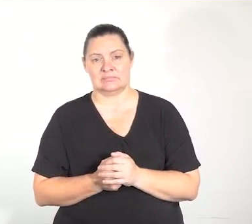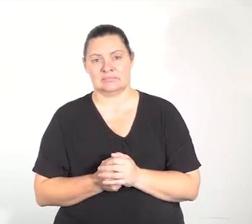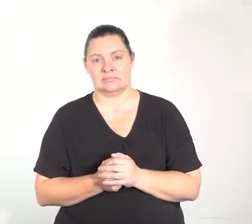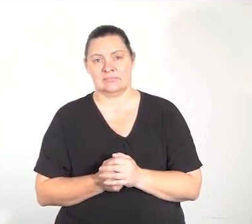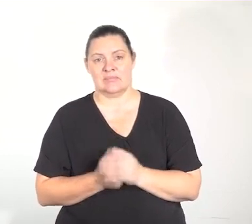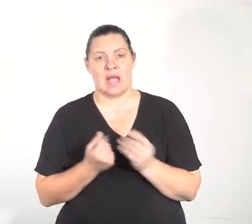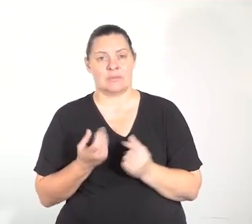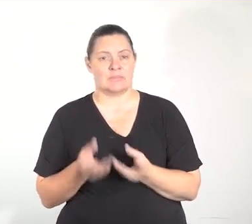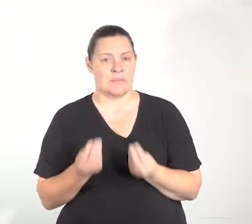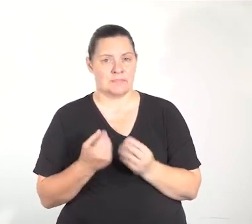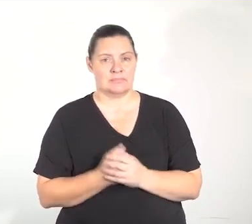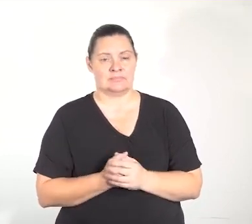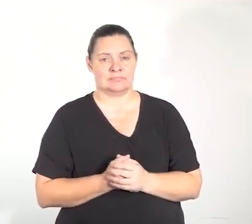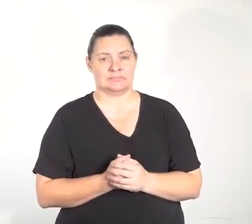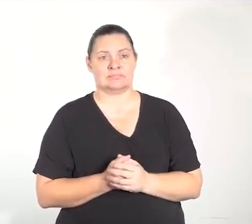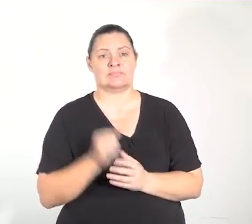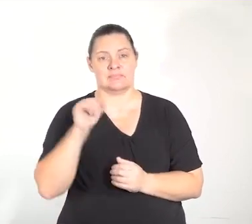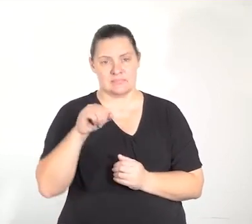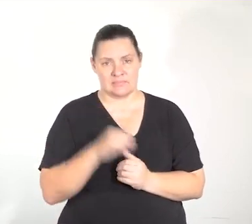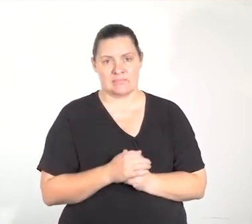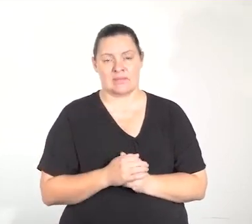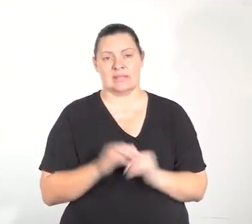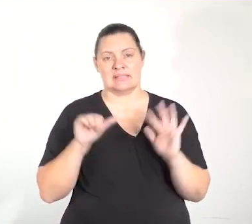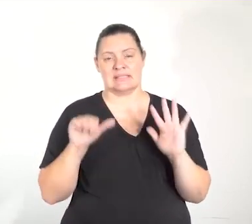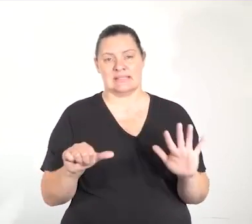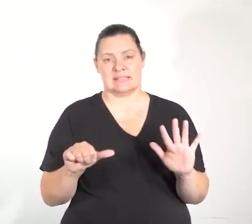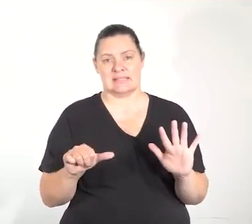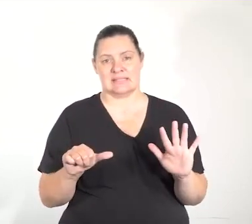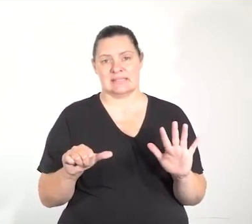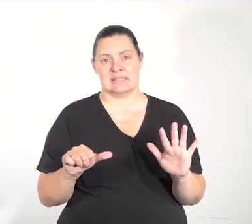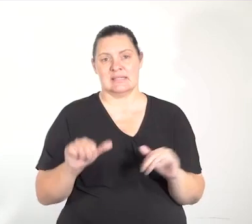there. And how much do you get? Yes, it is